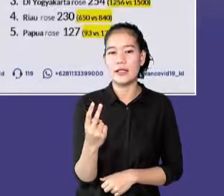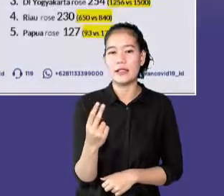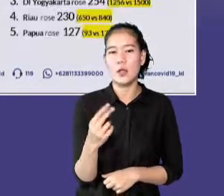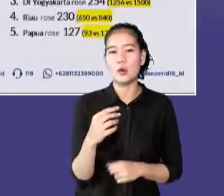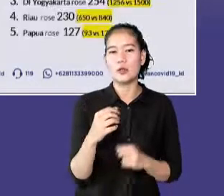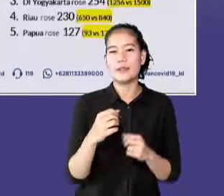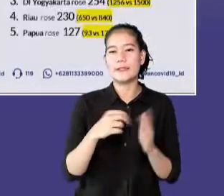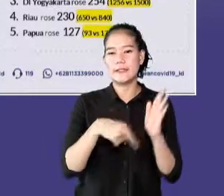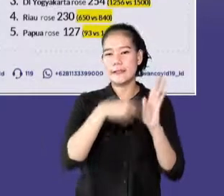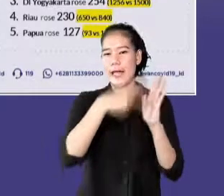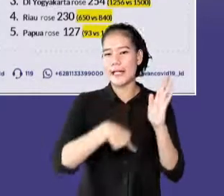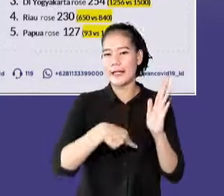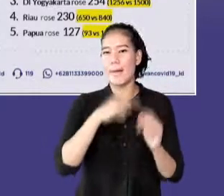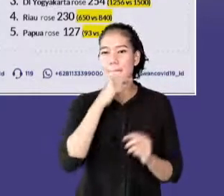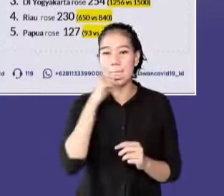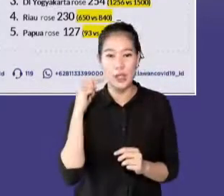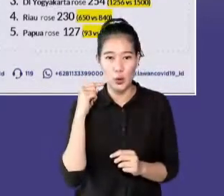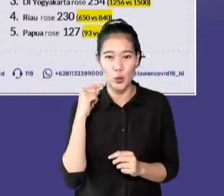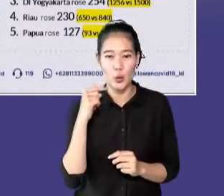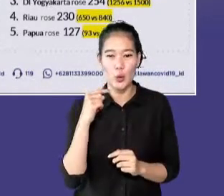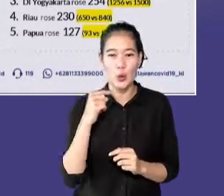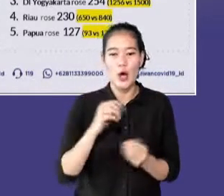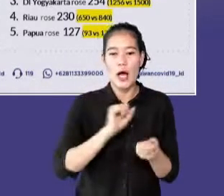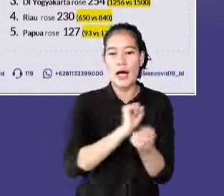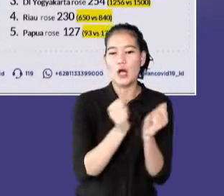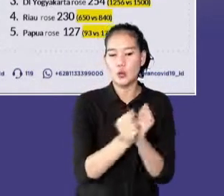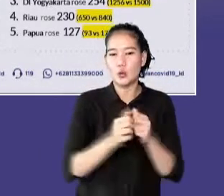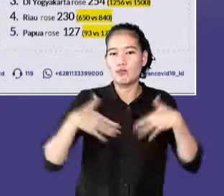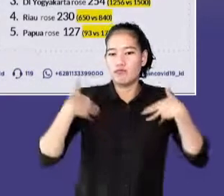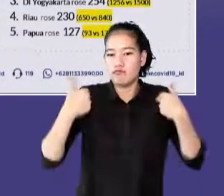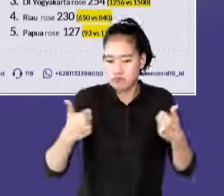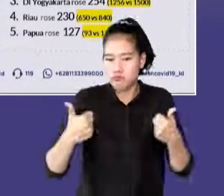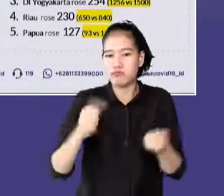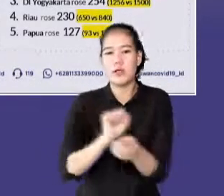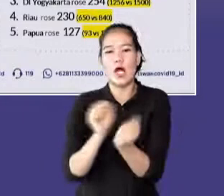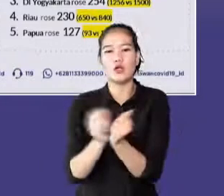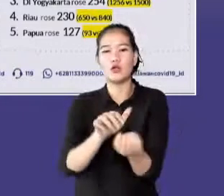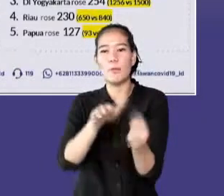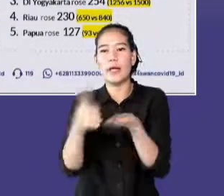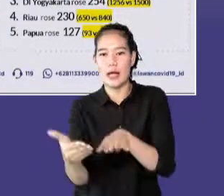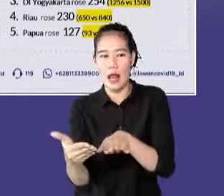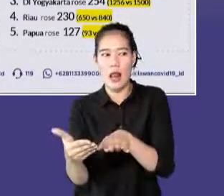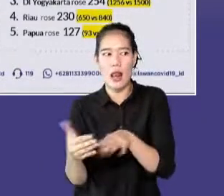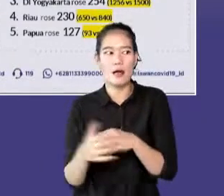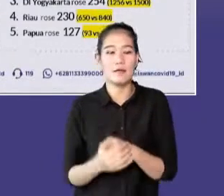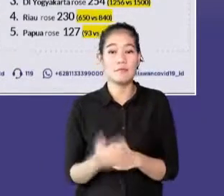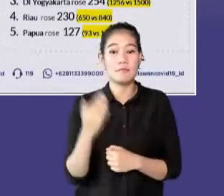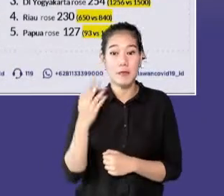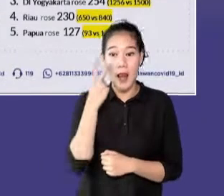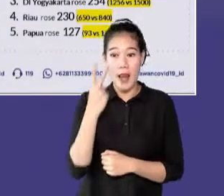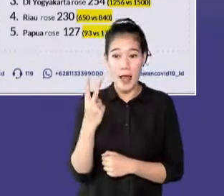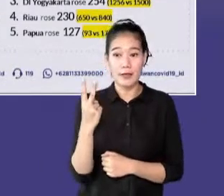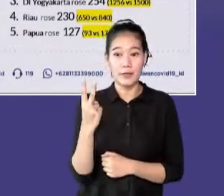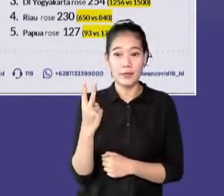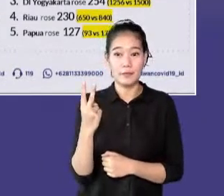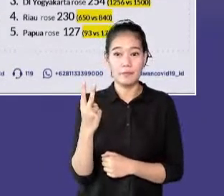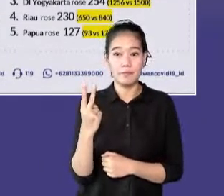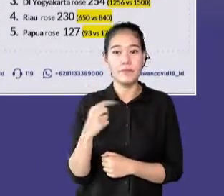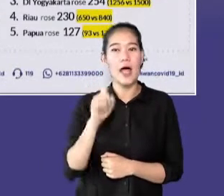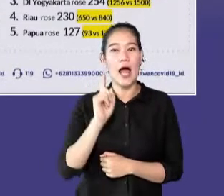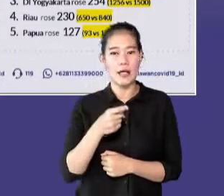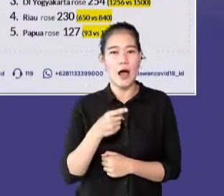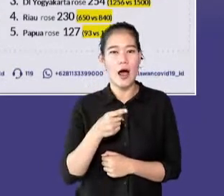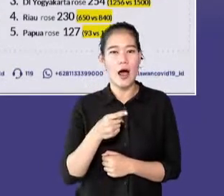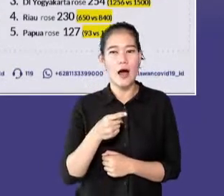of the COVID-19 positive recovery and death cases, kindly pay attention to this development as we have